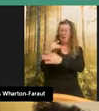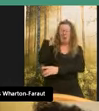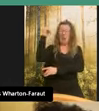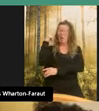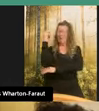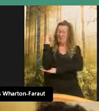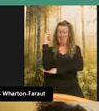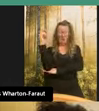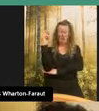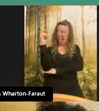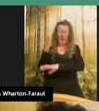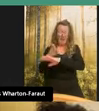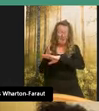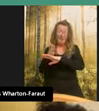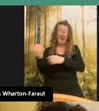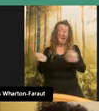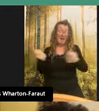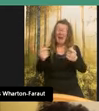Windrush. But maybe